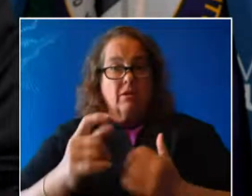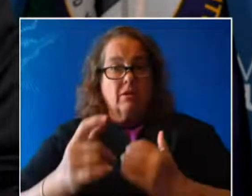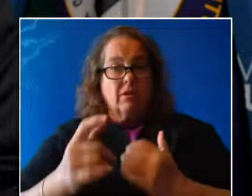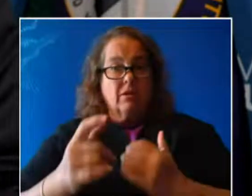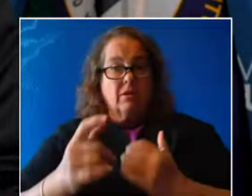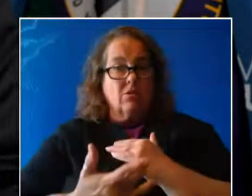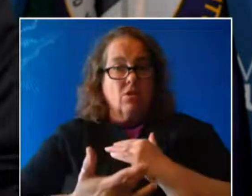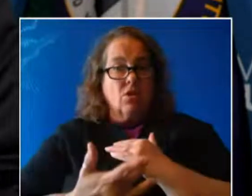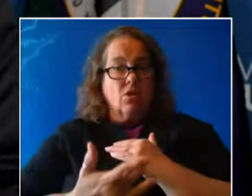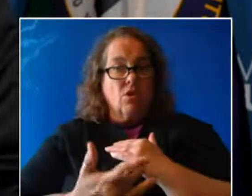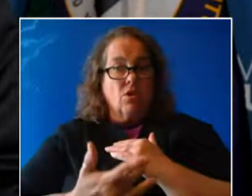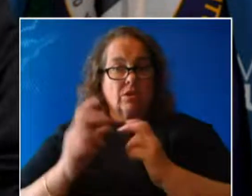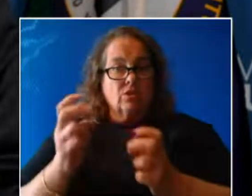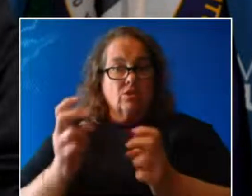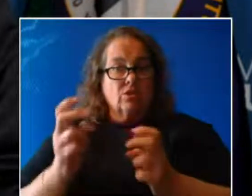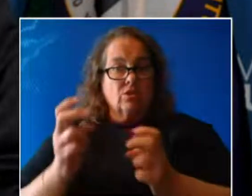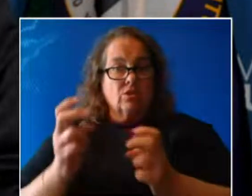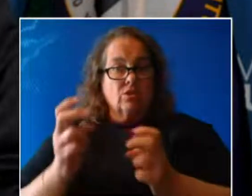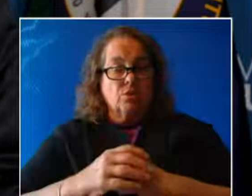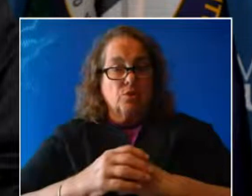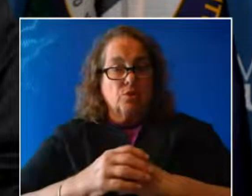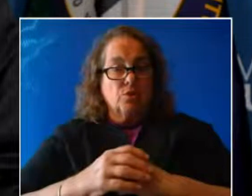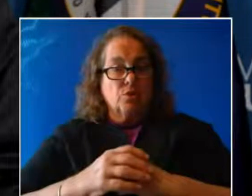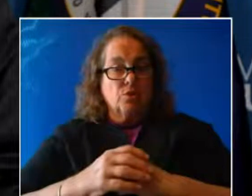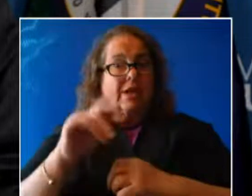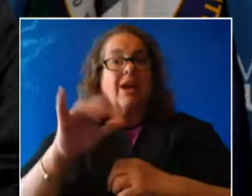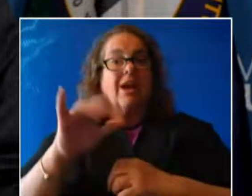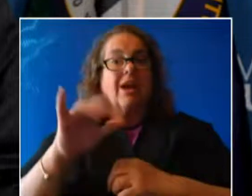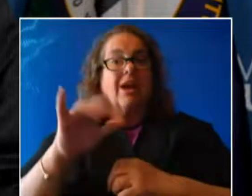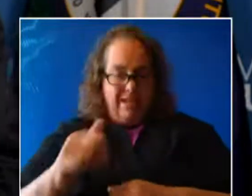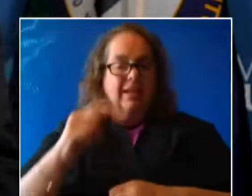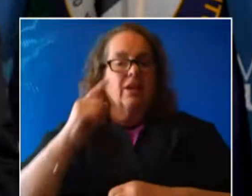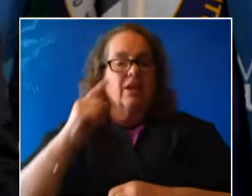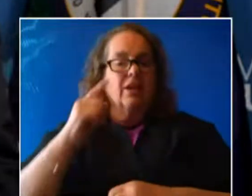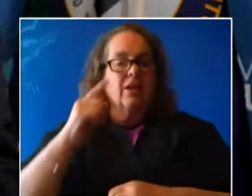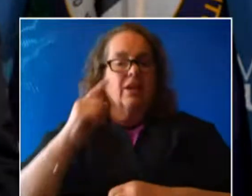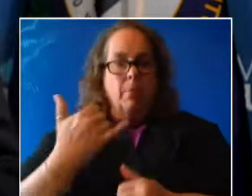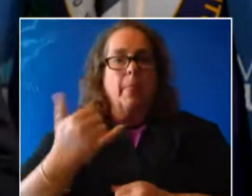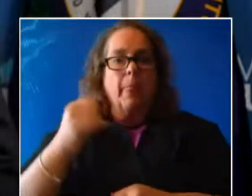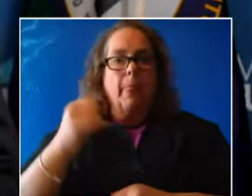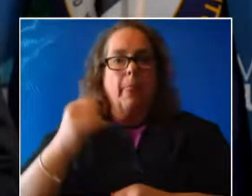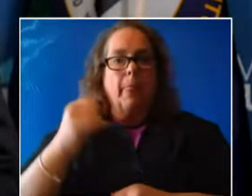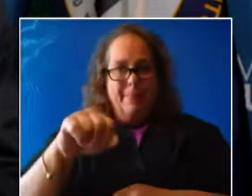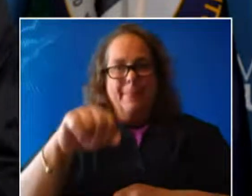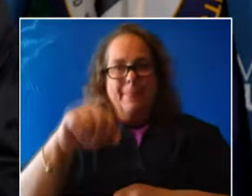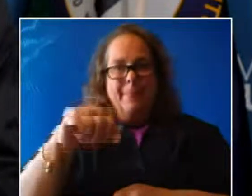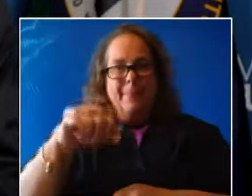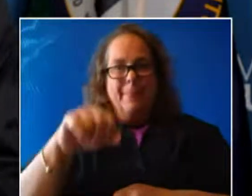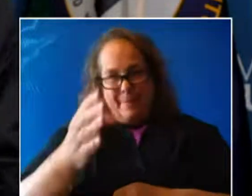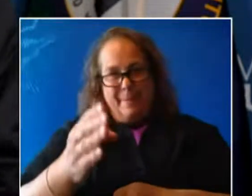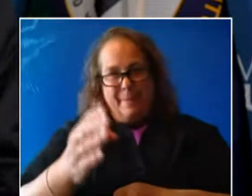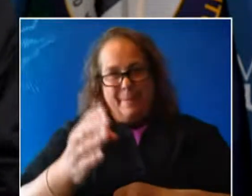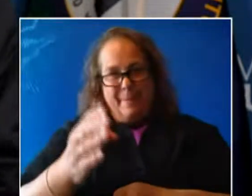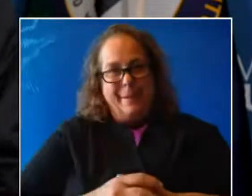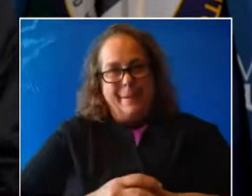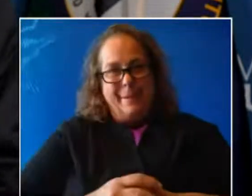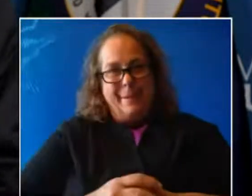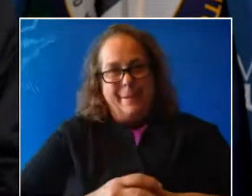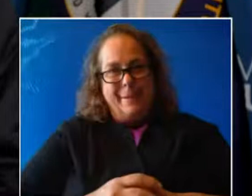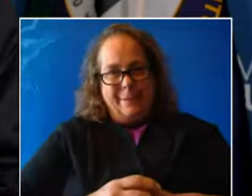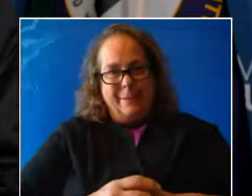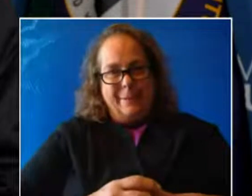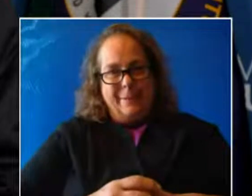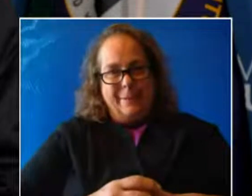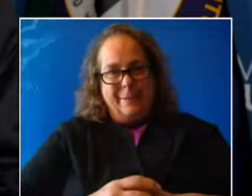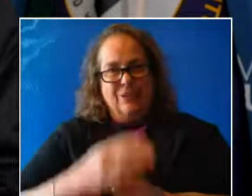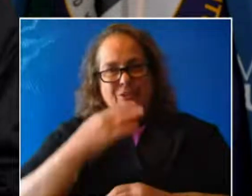All right, let's try Karen again. Can you hear me now? I can. Hello. Yeah. Good afternoon, Governor. Hello,